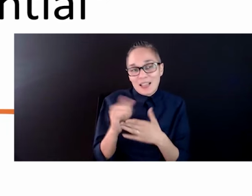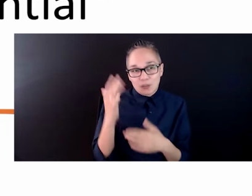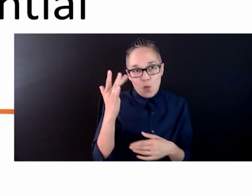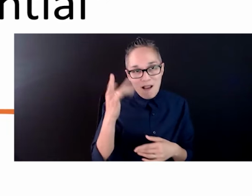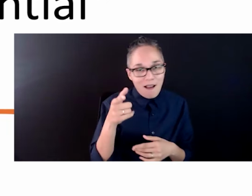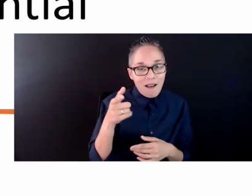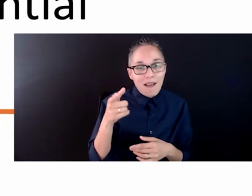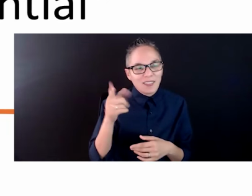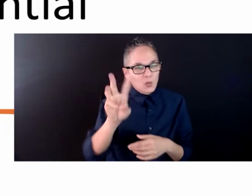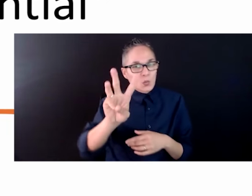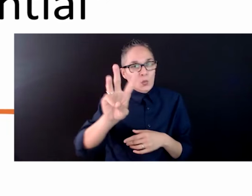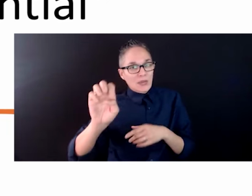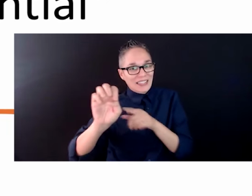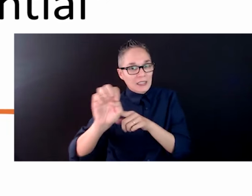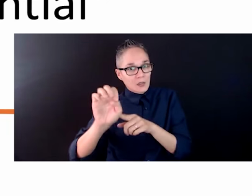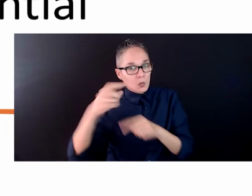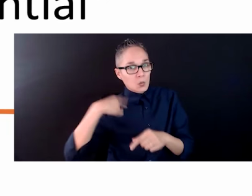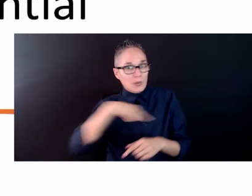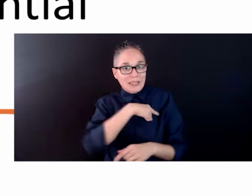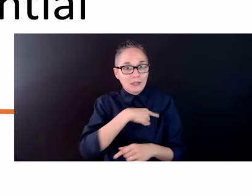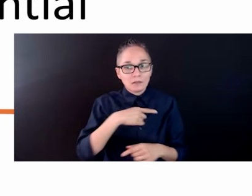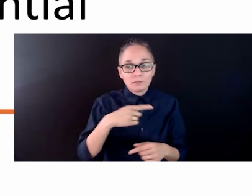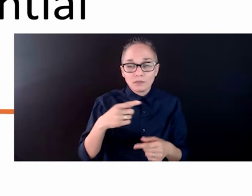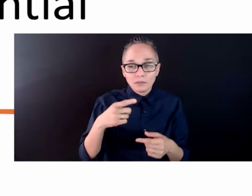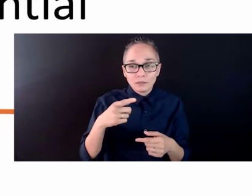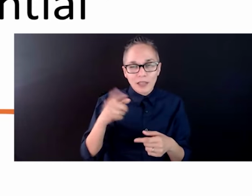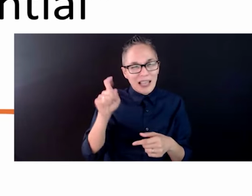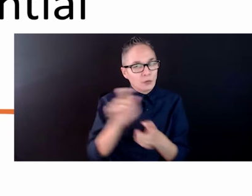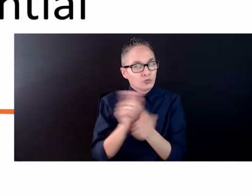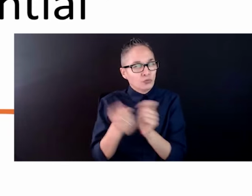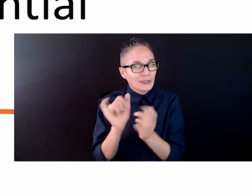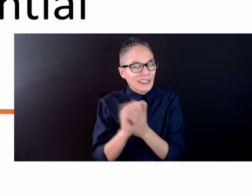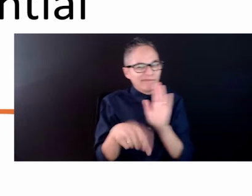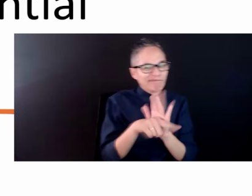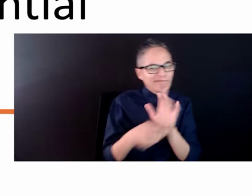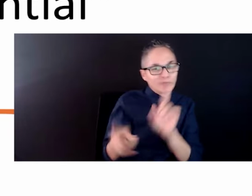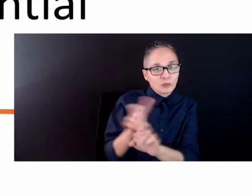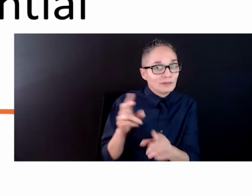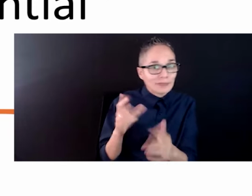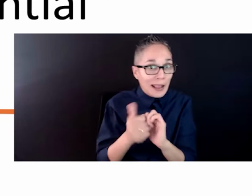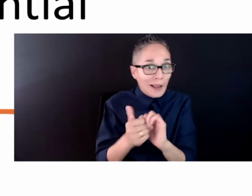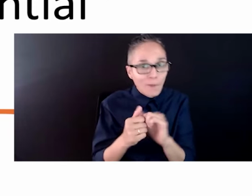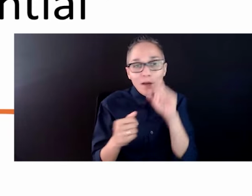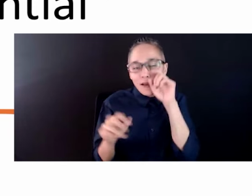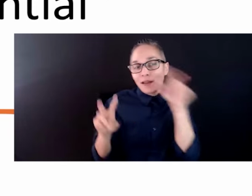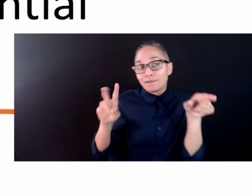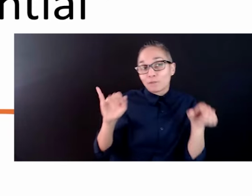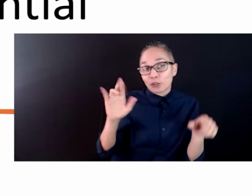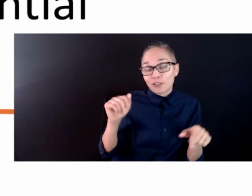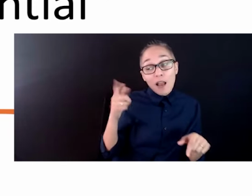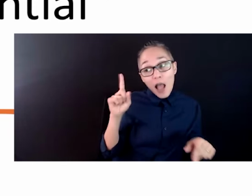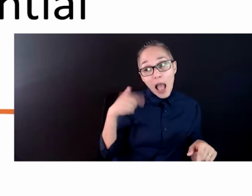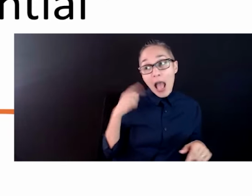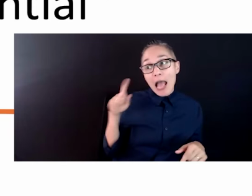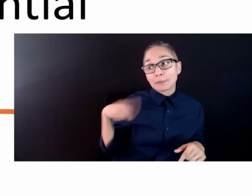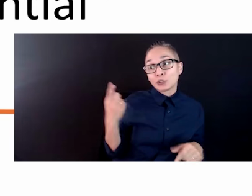there's the we, right? But you So- can start working on changing the perception. Yes, True. exactly, because I'm just financial aid and he's